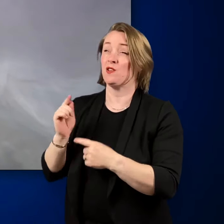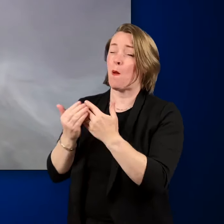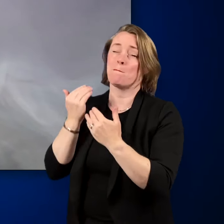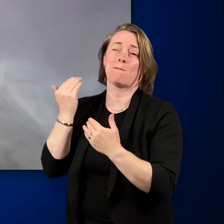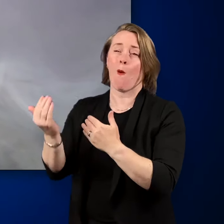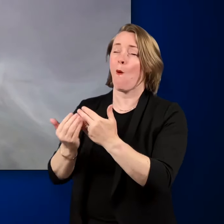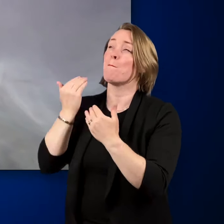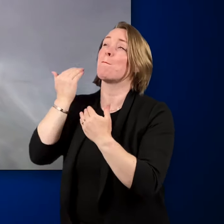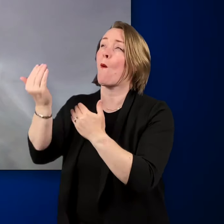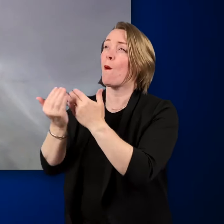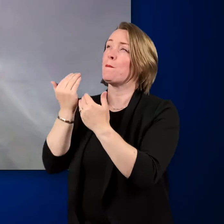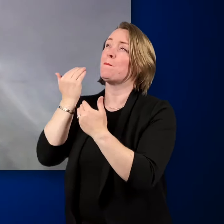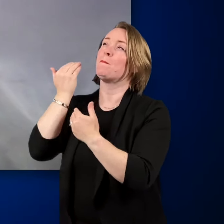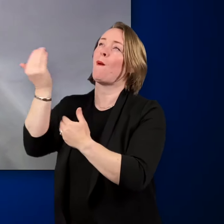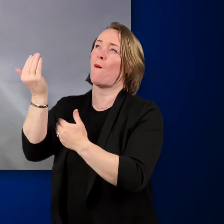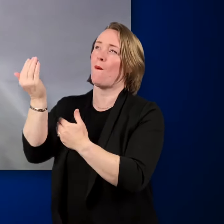Thank you.